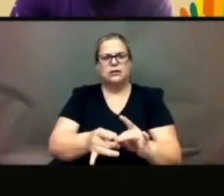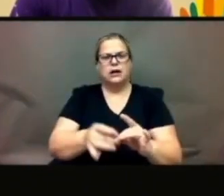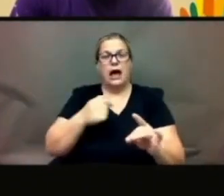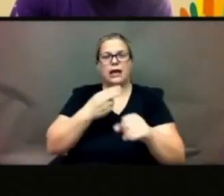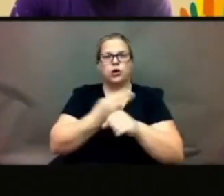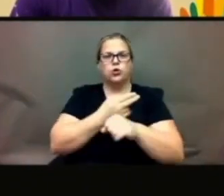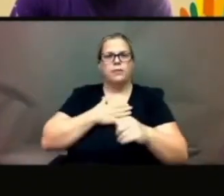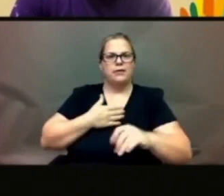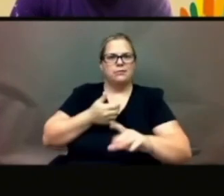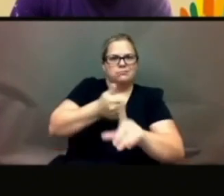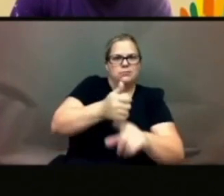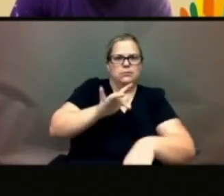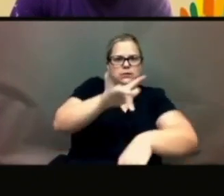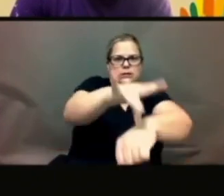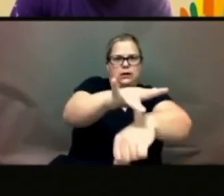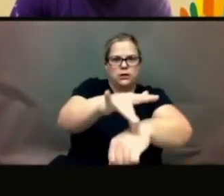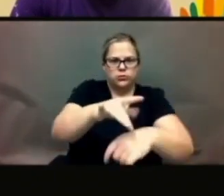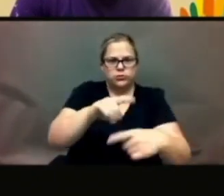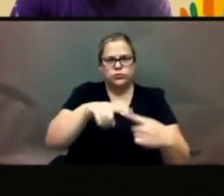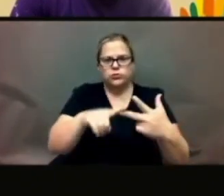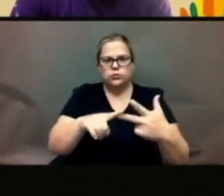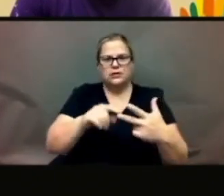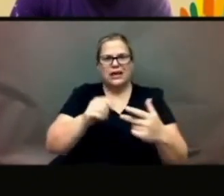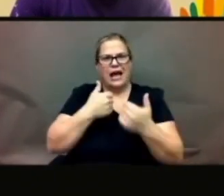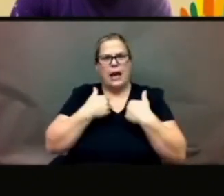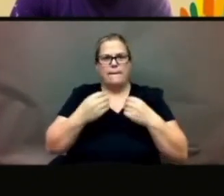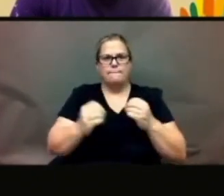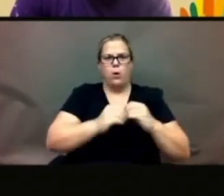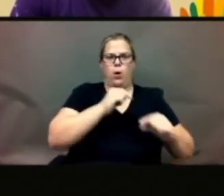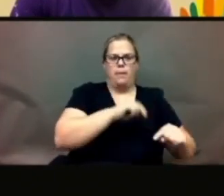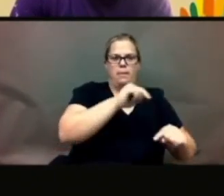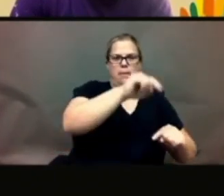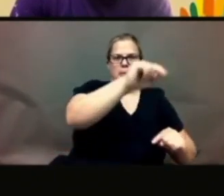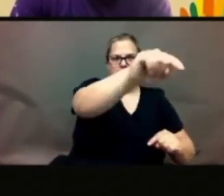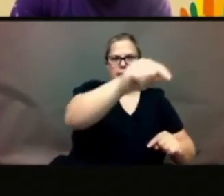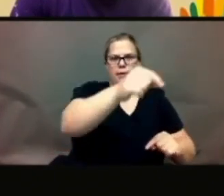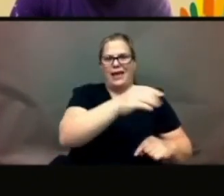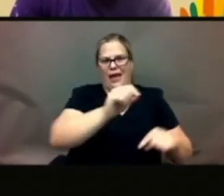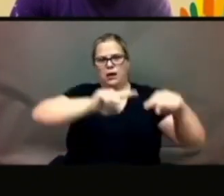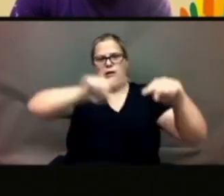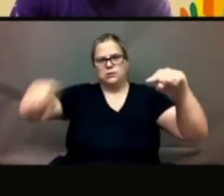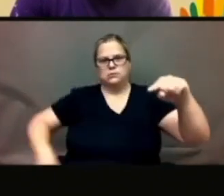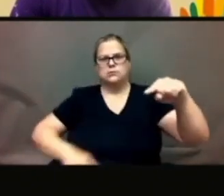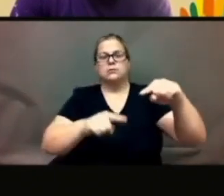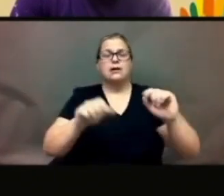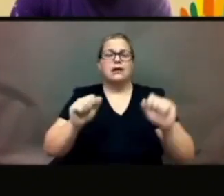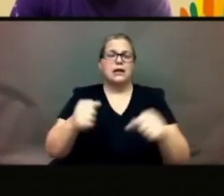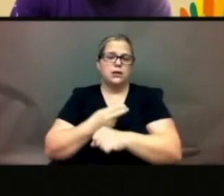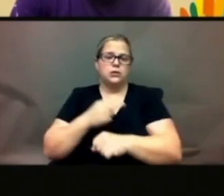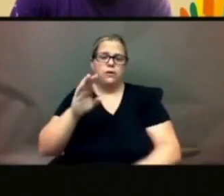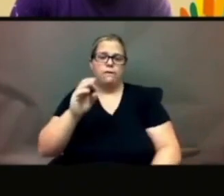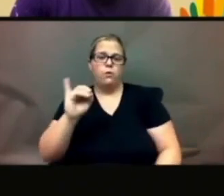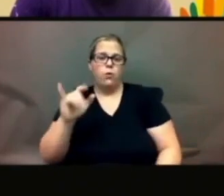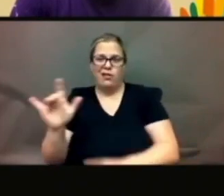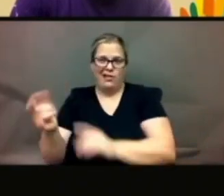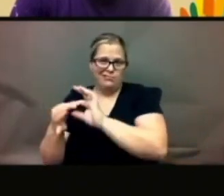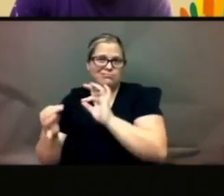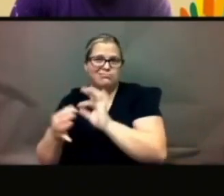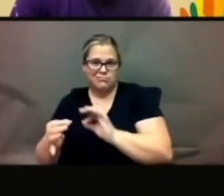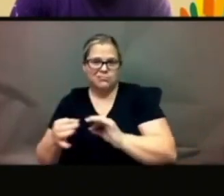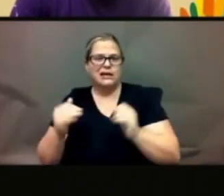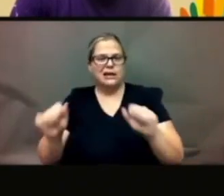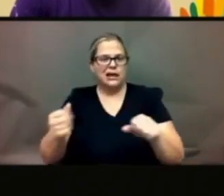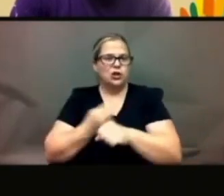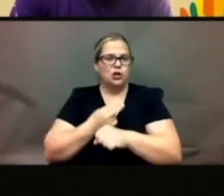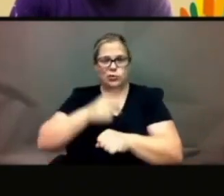with myself. I can have more inputs. And I can also use foil, like Eric said, and change.